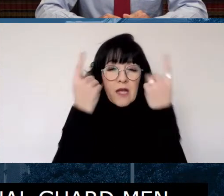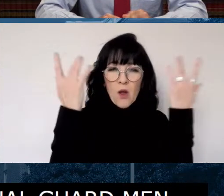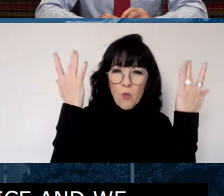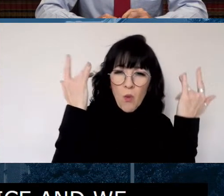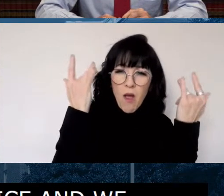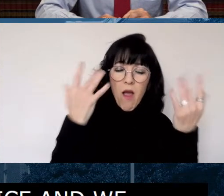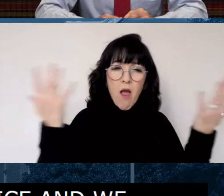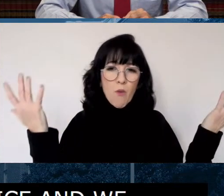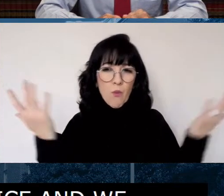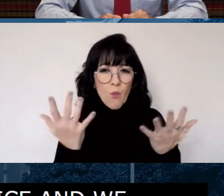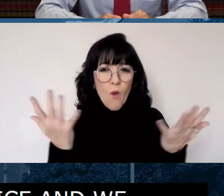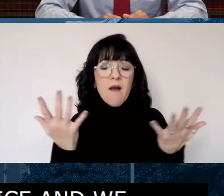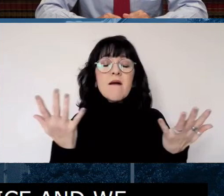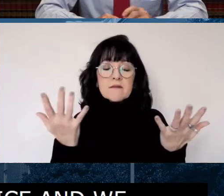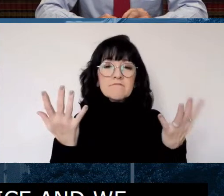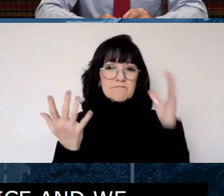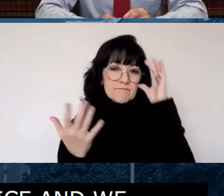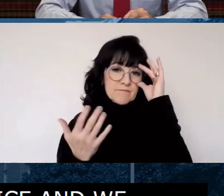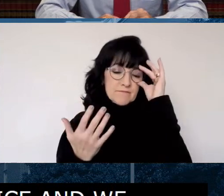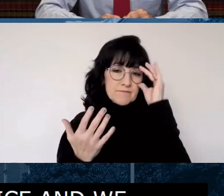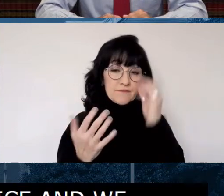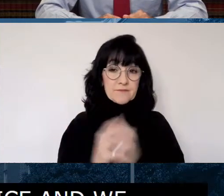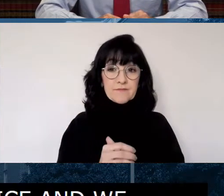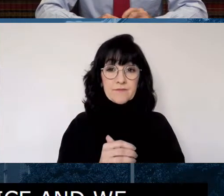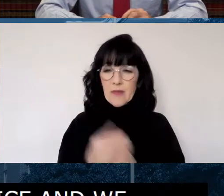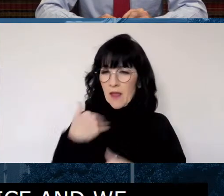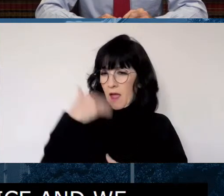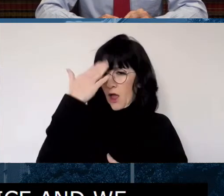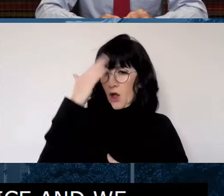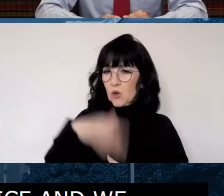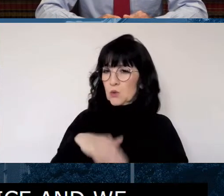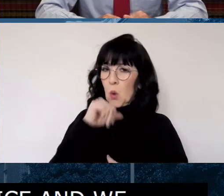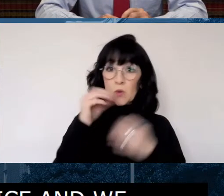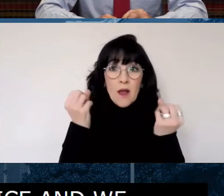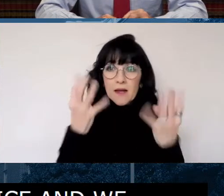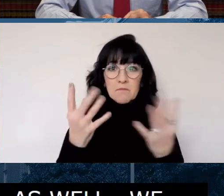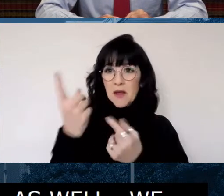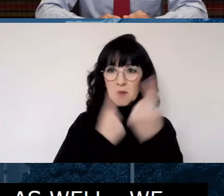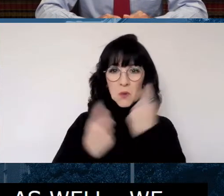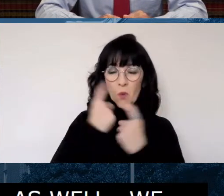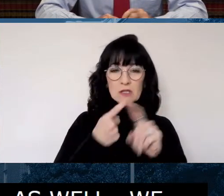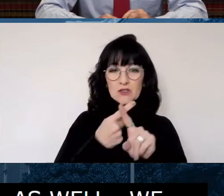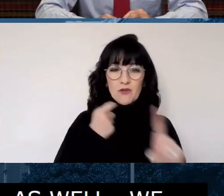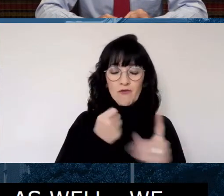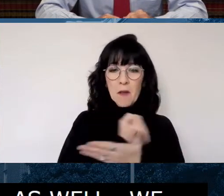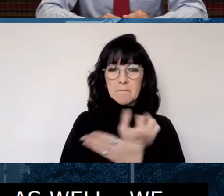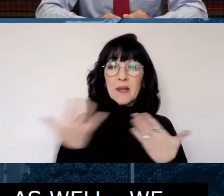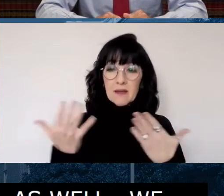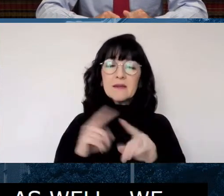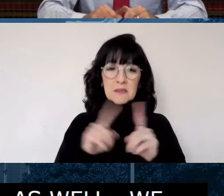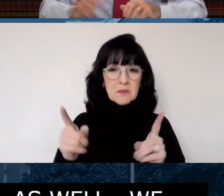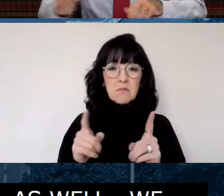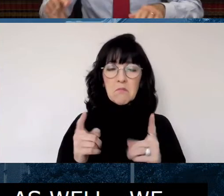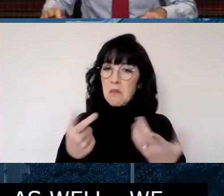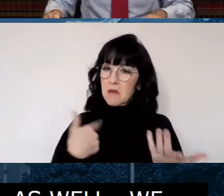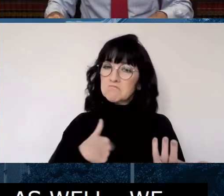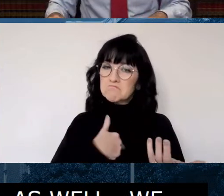the media for questions. I don't know that we had a lot today, but we're willing to take whatever questions that you